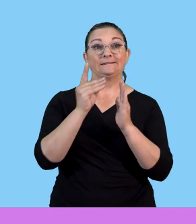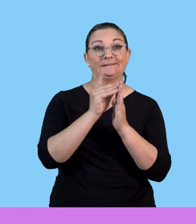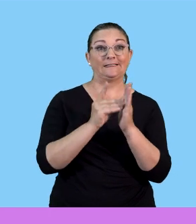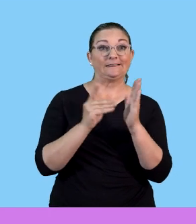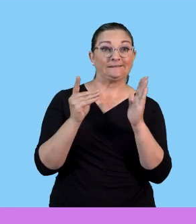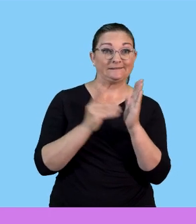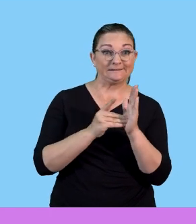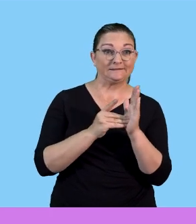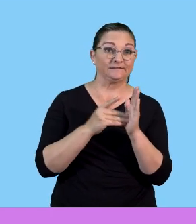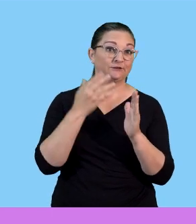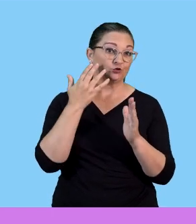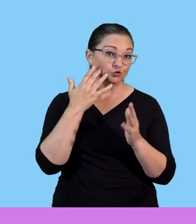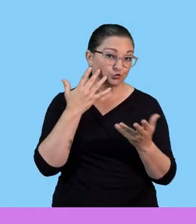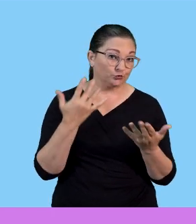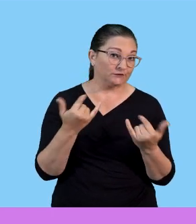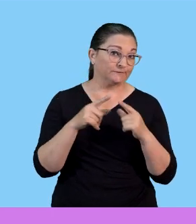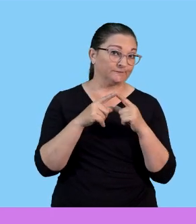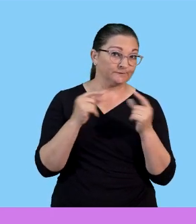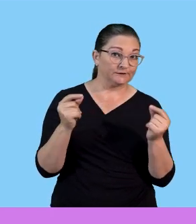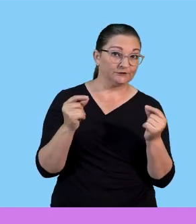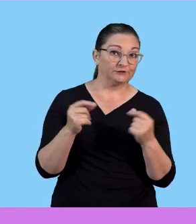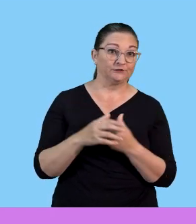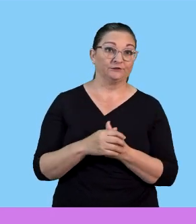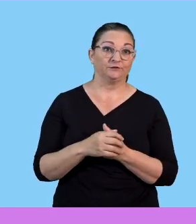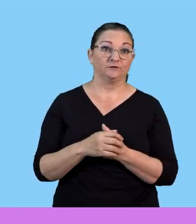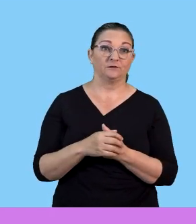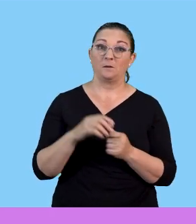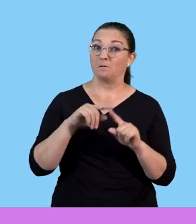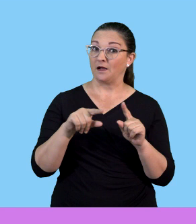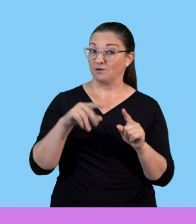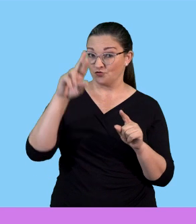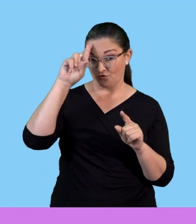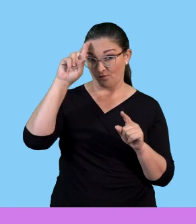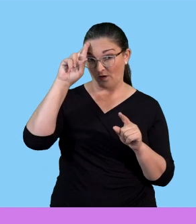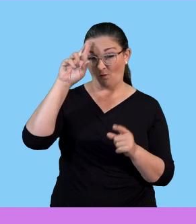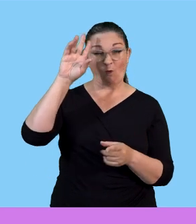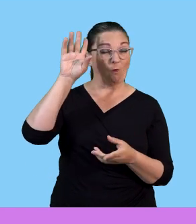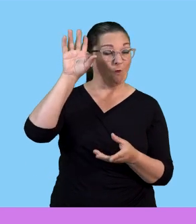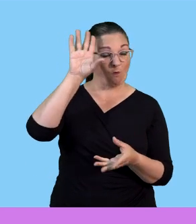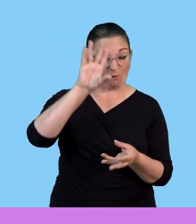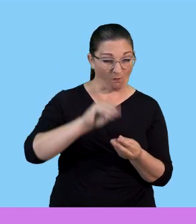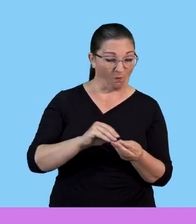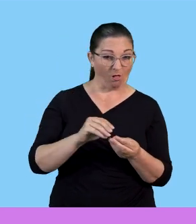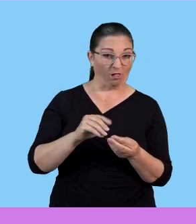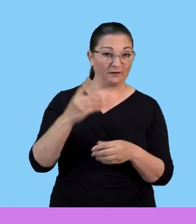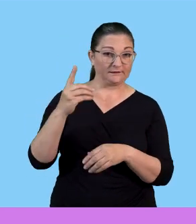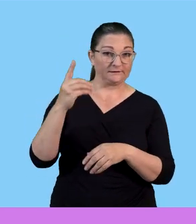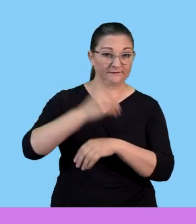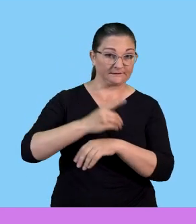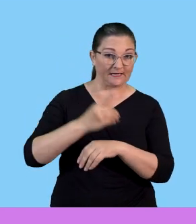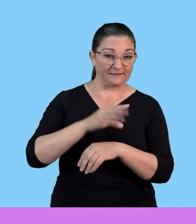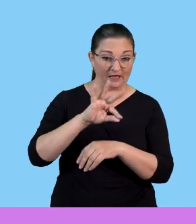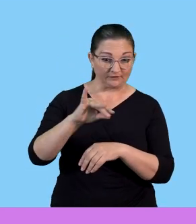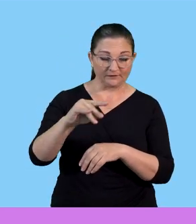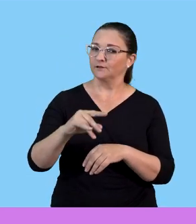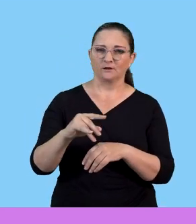the dates on which transactions was completed. Please remember, it's not all the dates in the month,